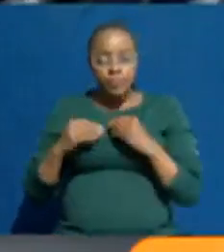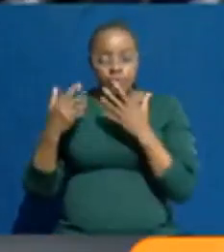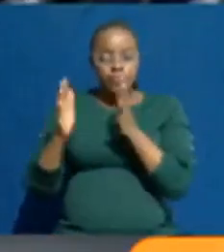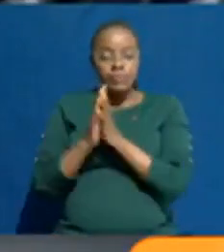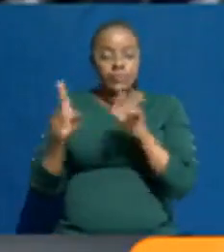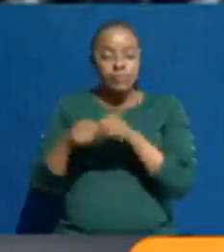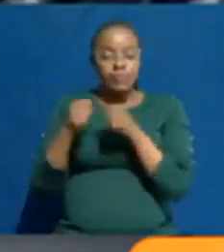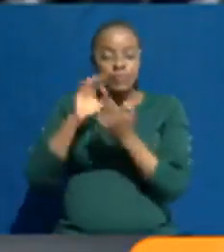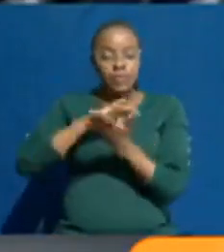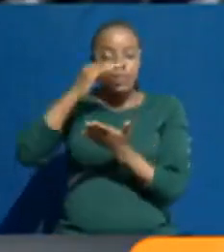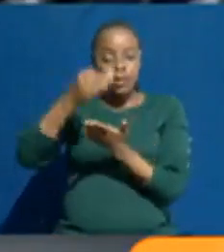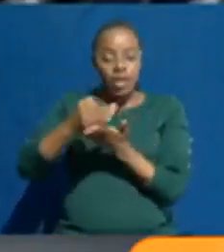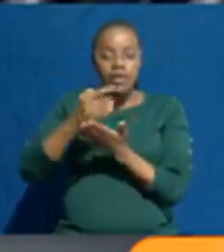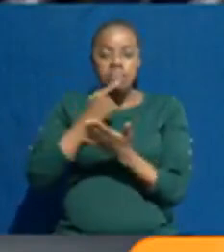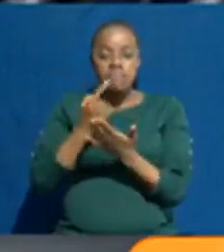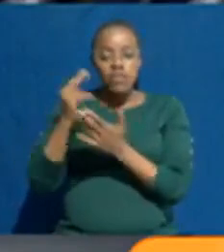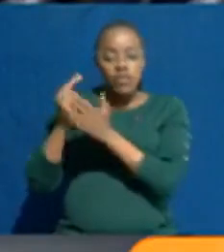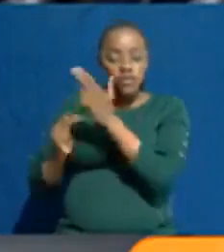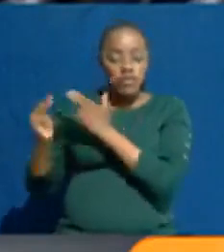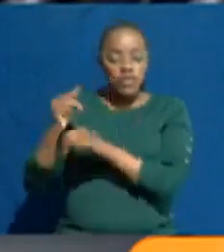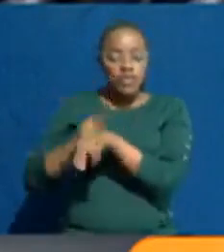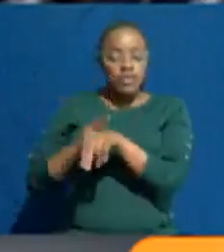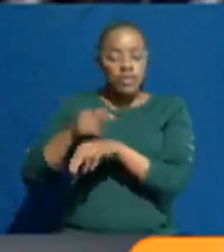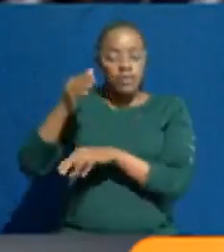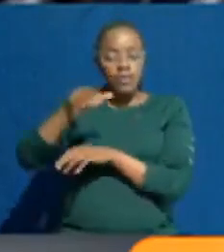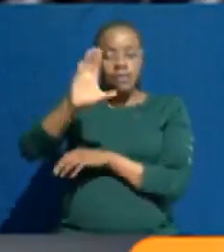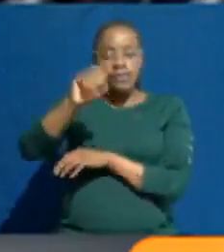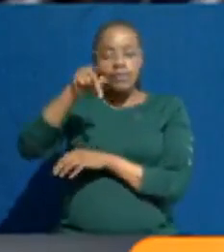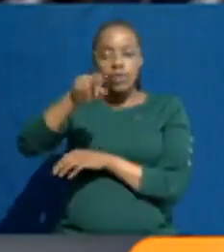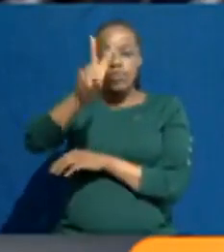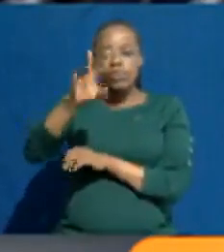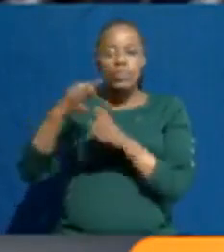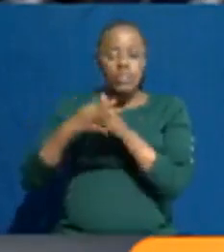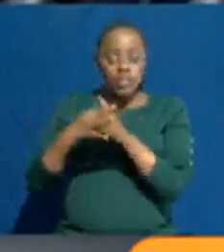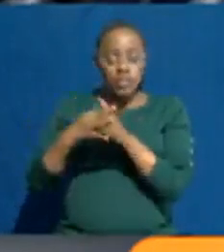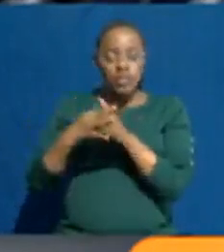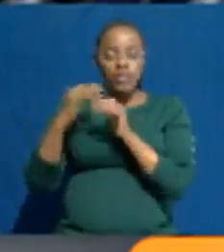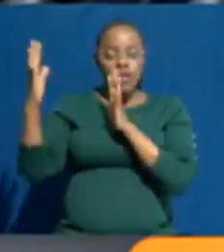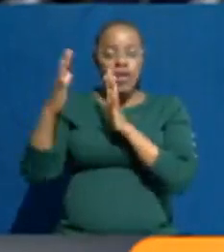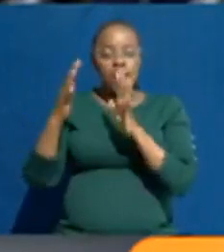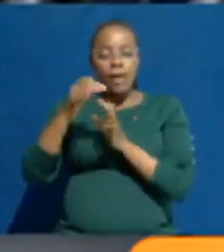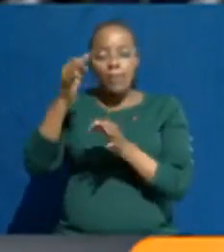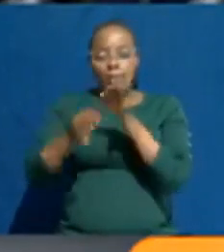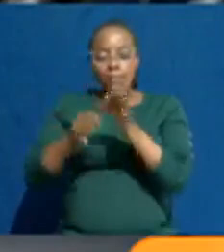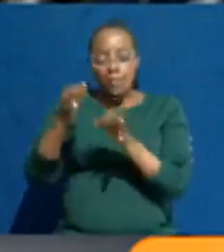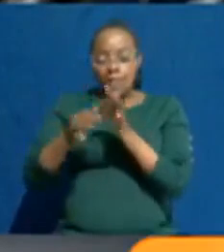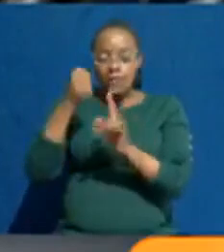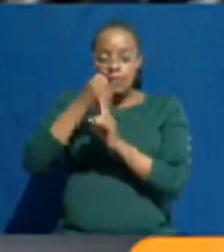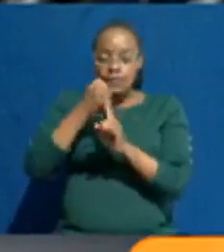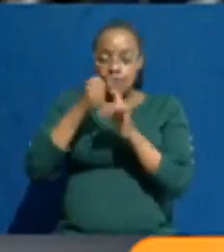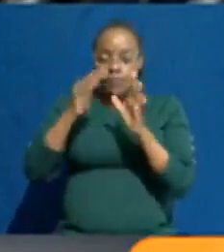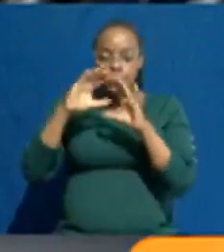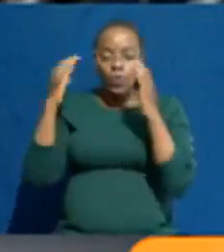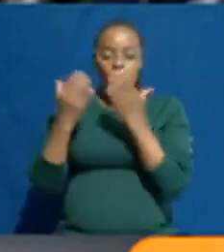Damage Fund has been termed as a historical moment here at COP28, climate justice activists and other world